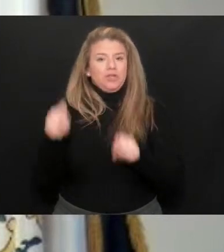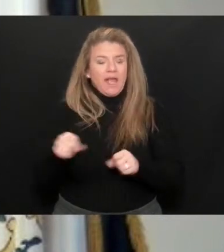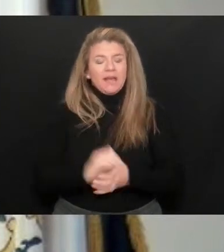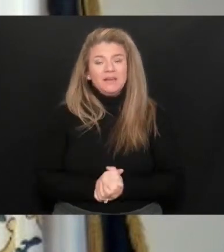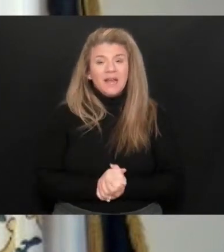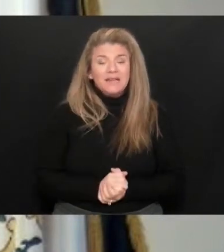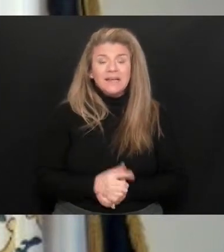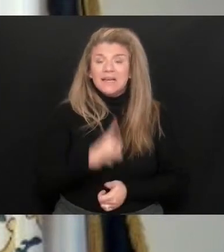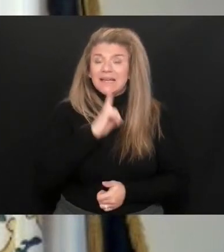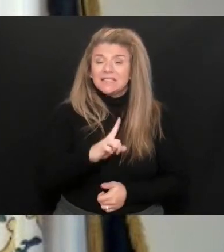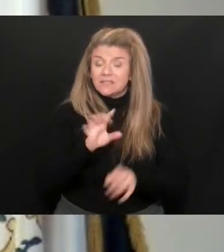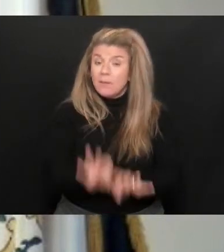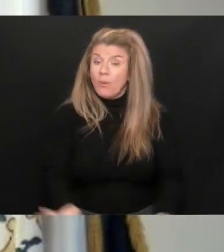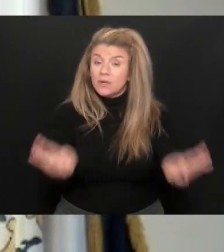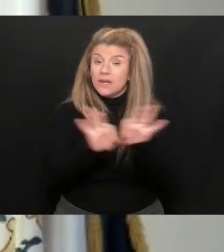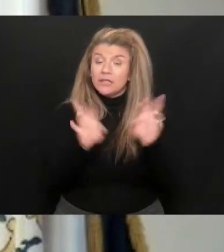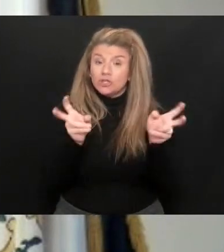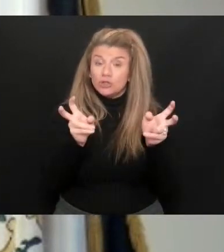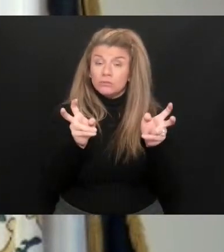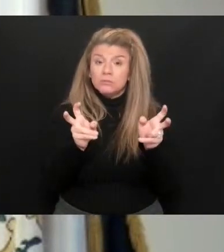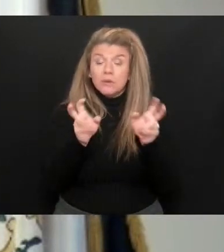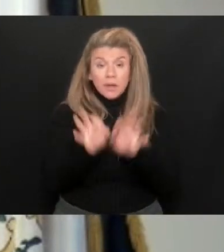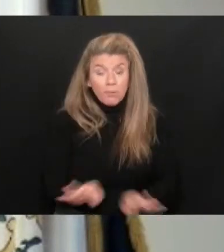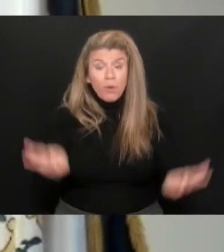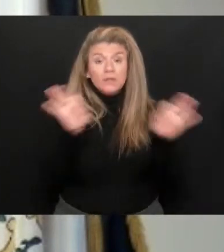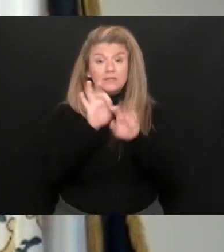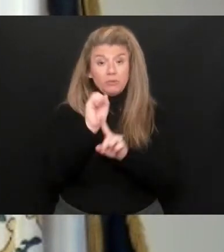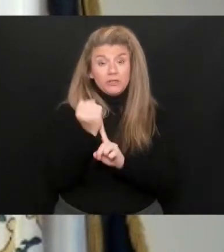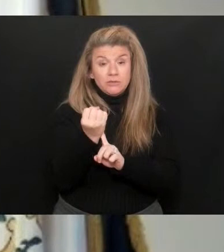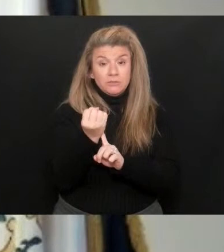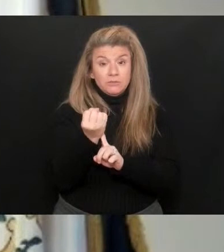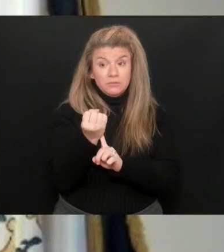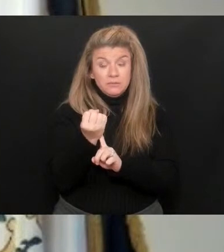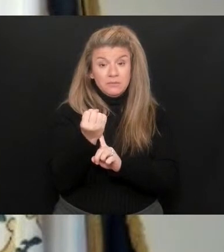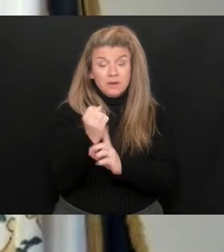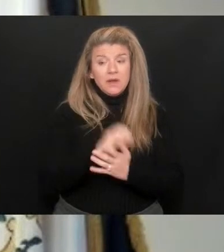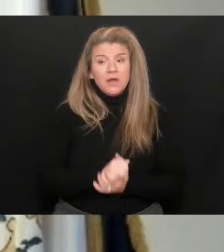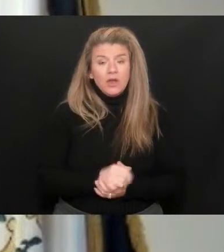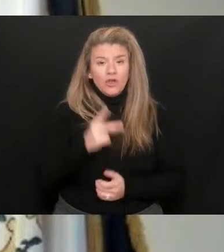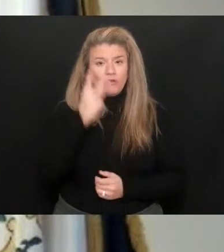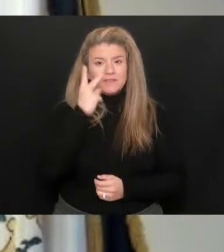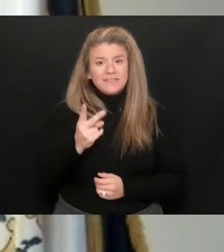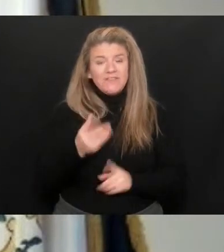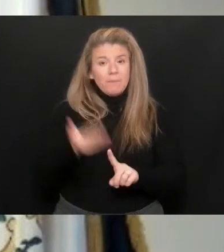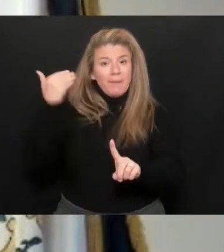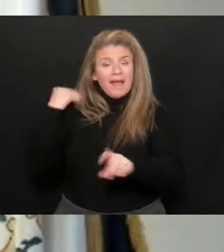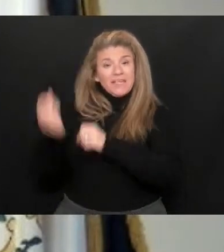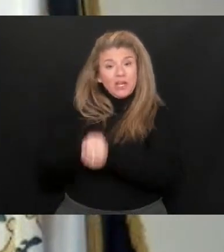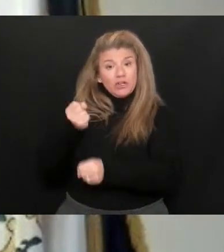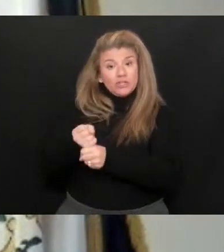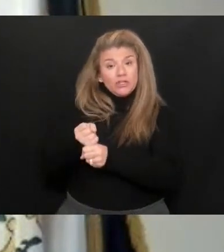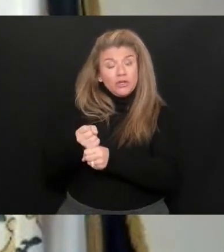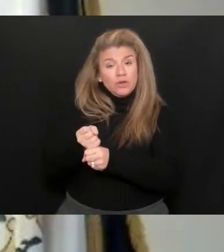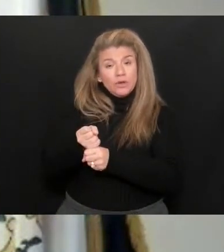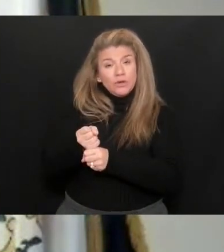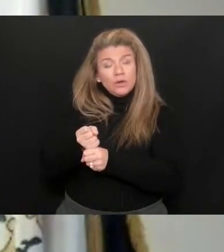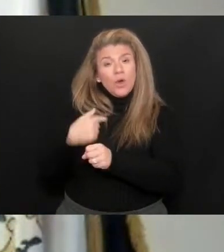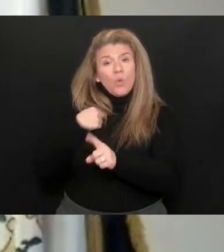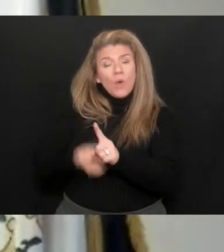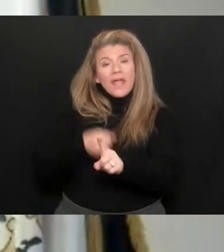an important issue and an important question. As you probably remember from previous years, we get our toxicology